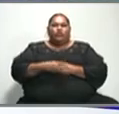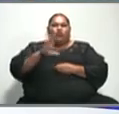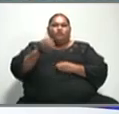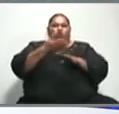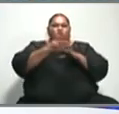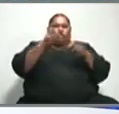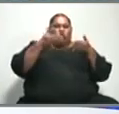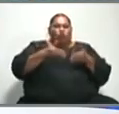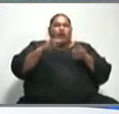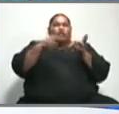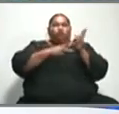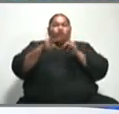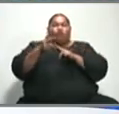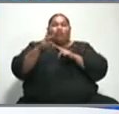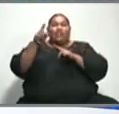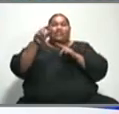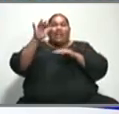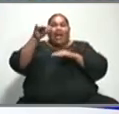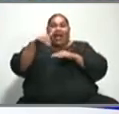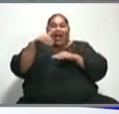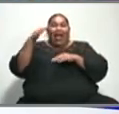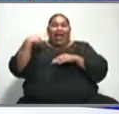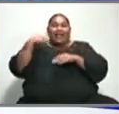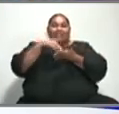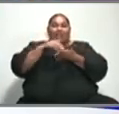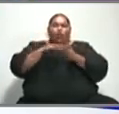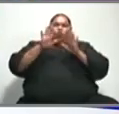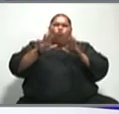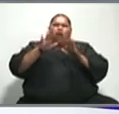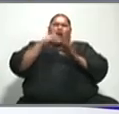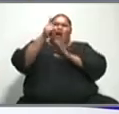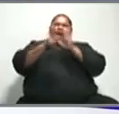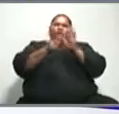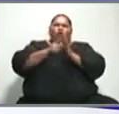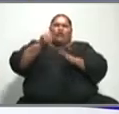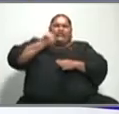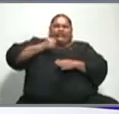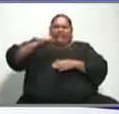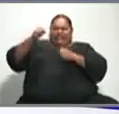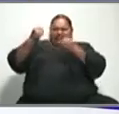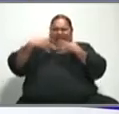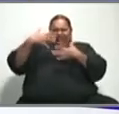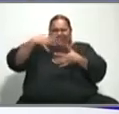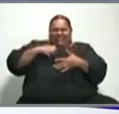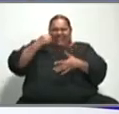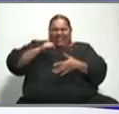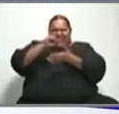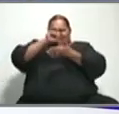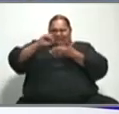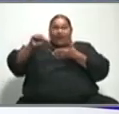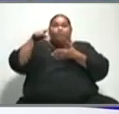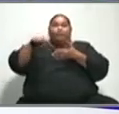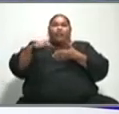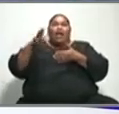From newborns in rural health centers to patients waiting hours for a scan in busy hospitals, the daily challenges of Fiji's